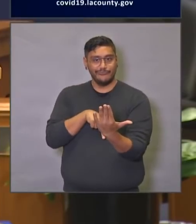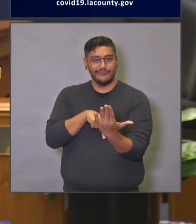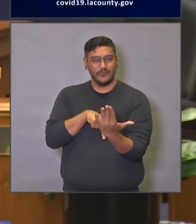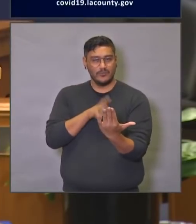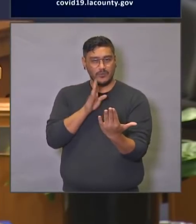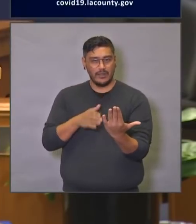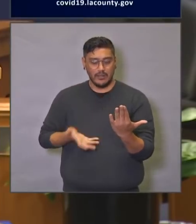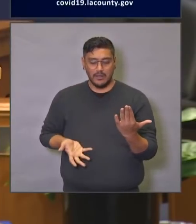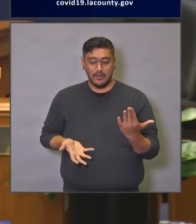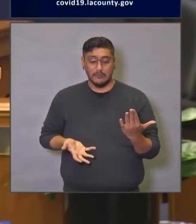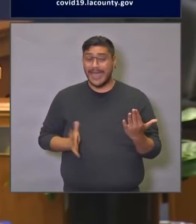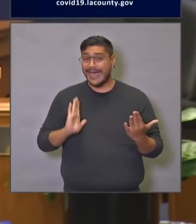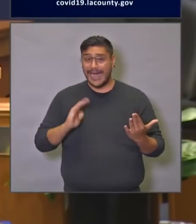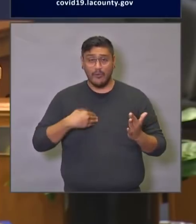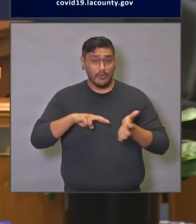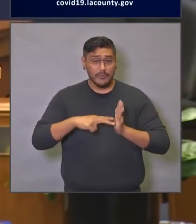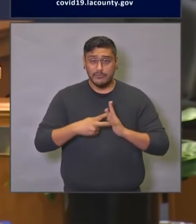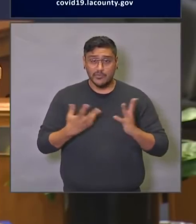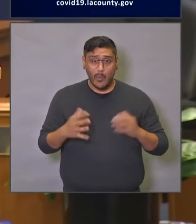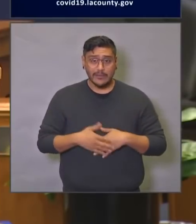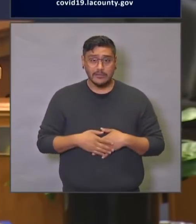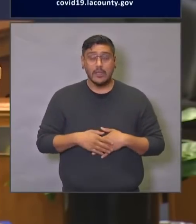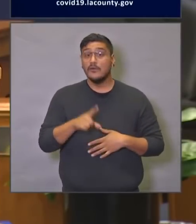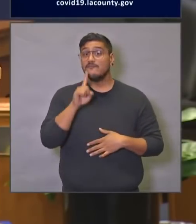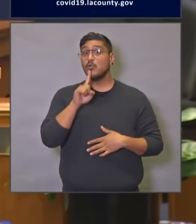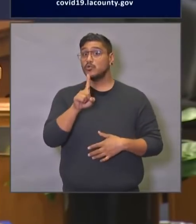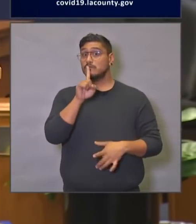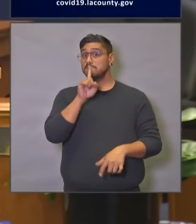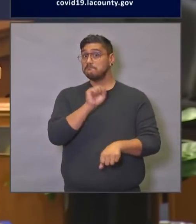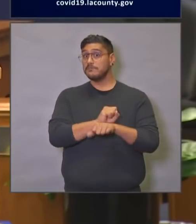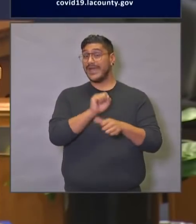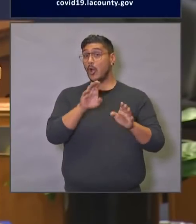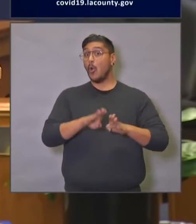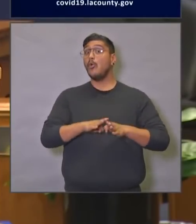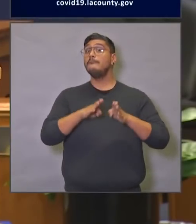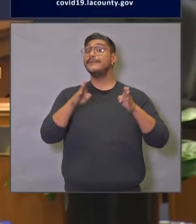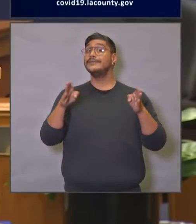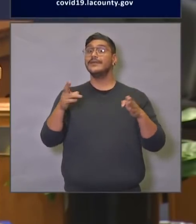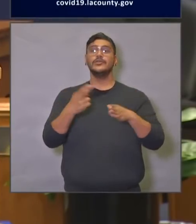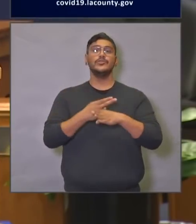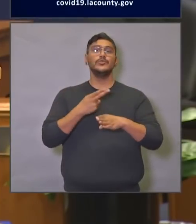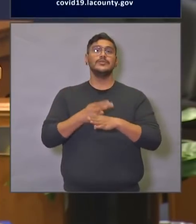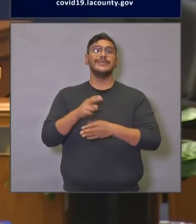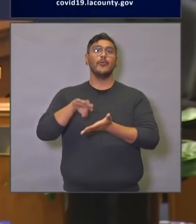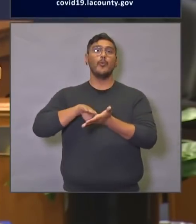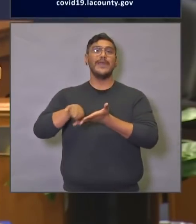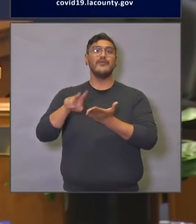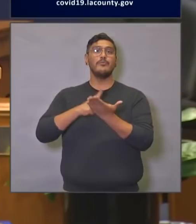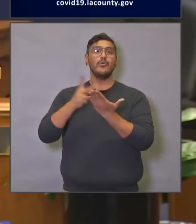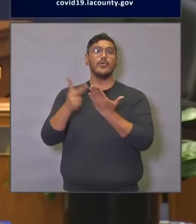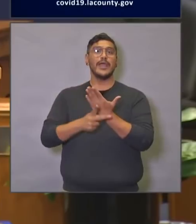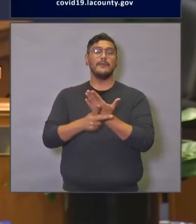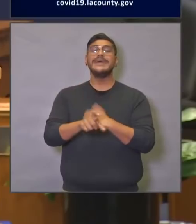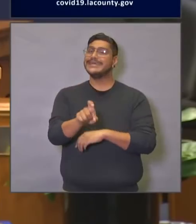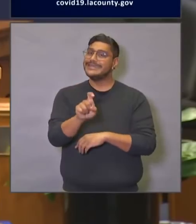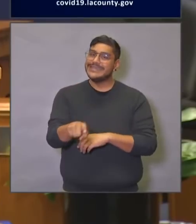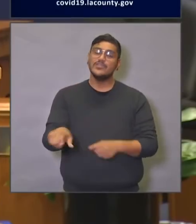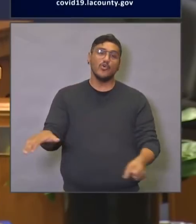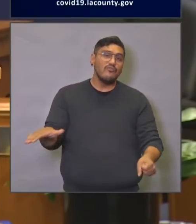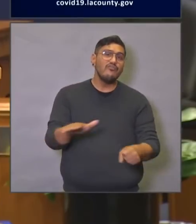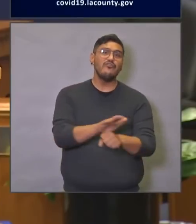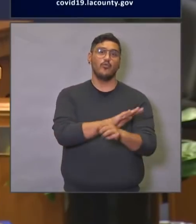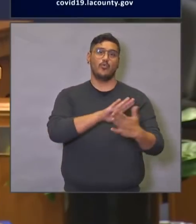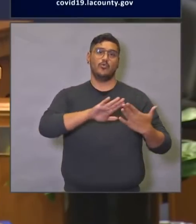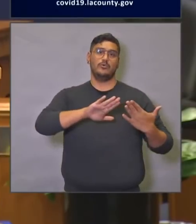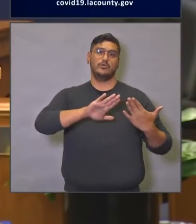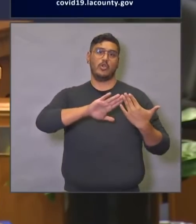is that for schools to open effectively under a waiver program, you really do need an entire school community to be behind